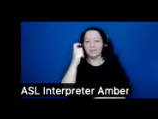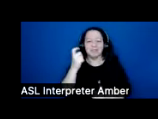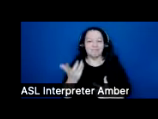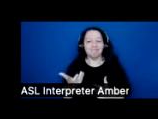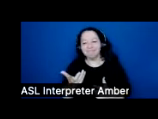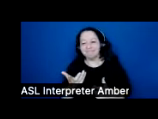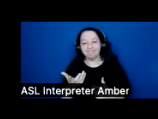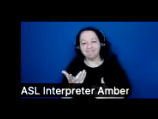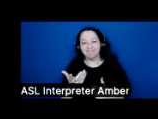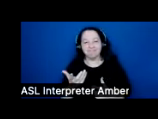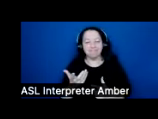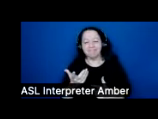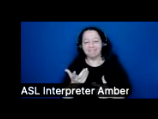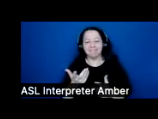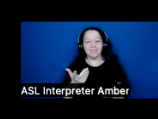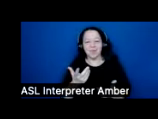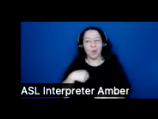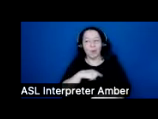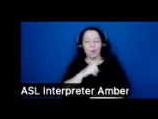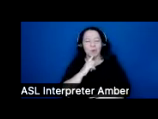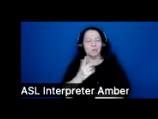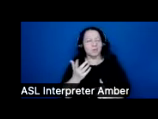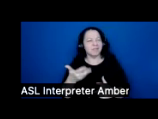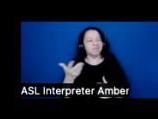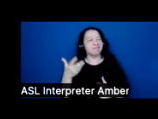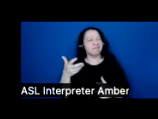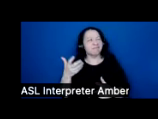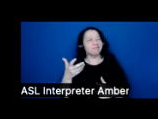I think that we really push for that,